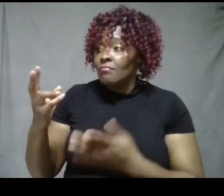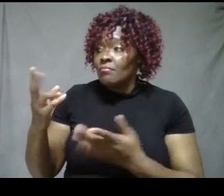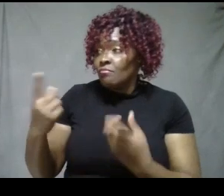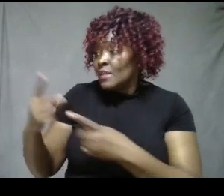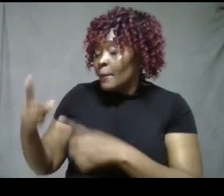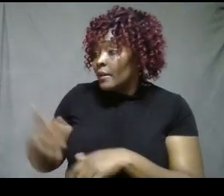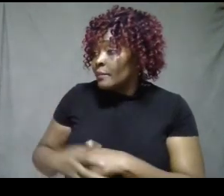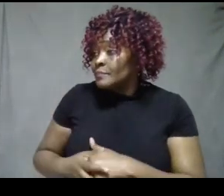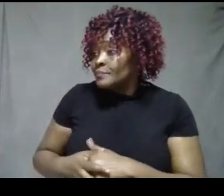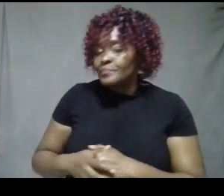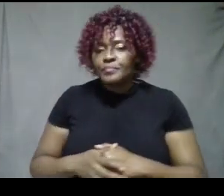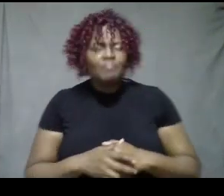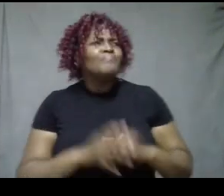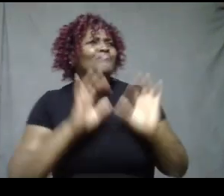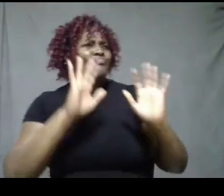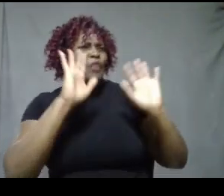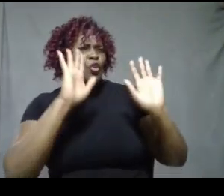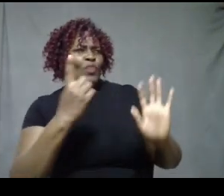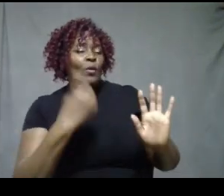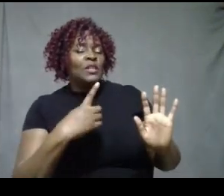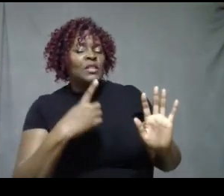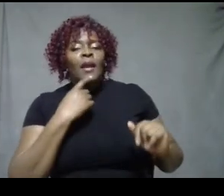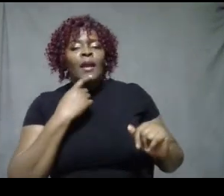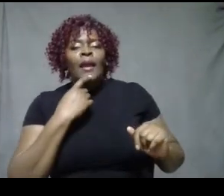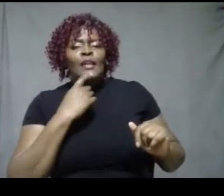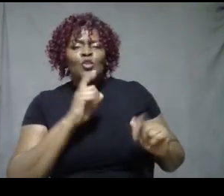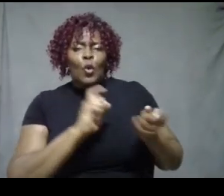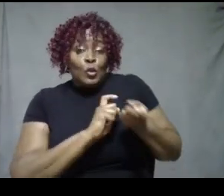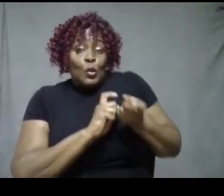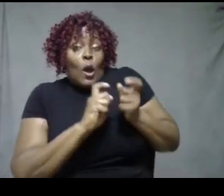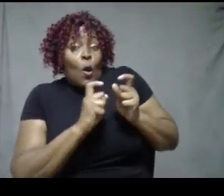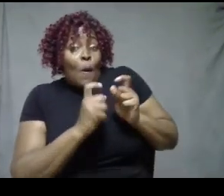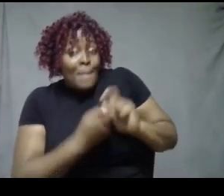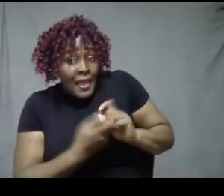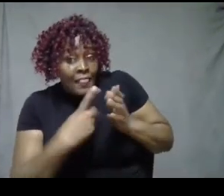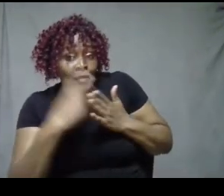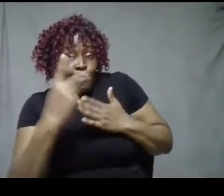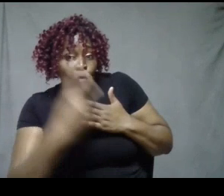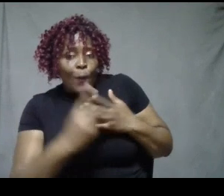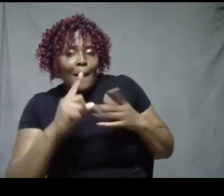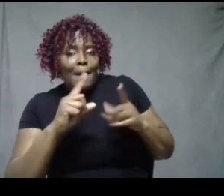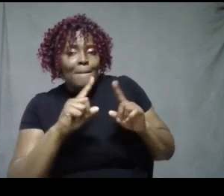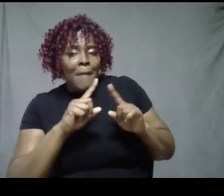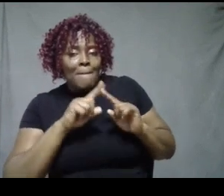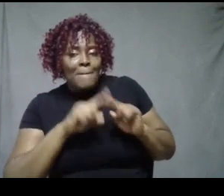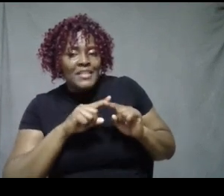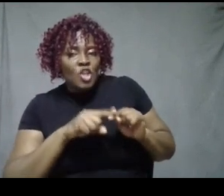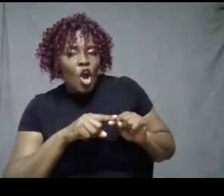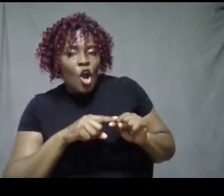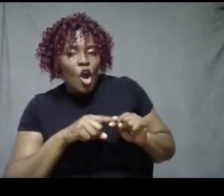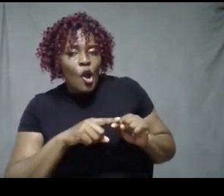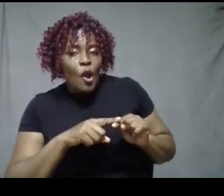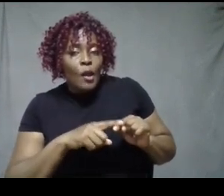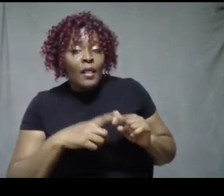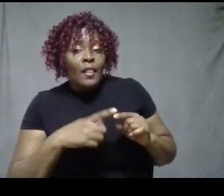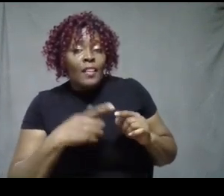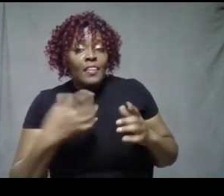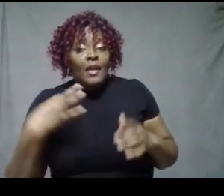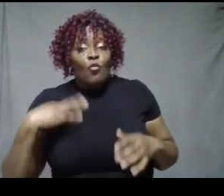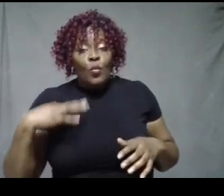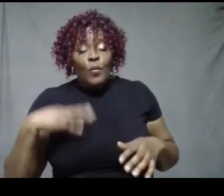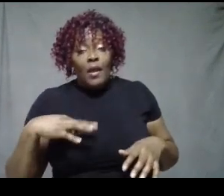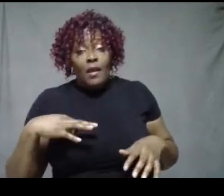on? Yeah. Great question. So to amend the program based off of the eligibility requirements that are approved tonight, as